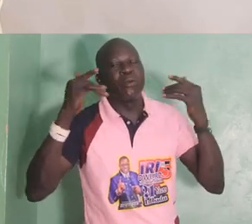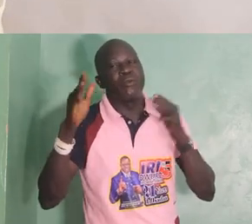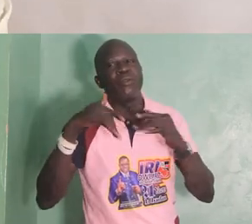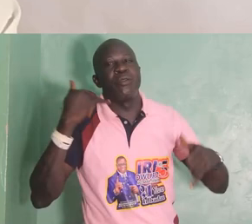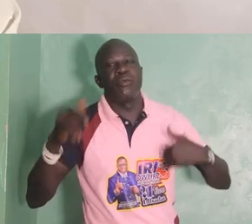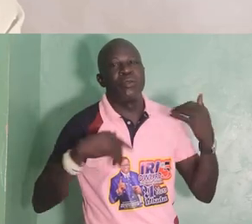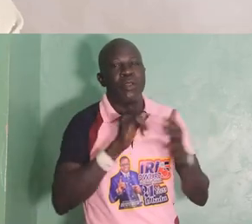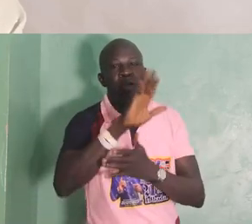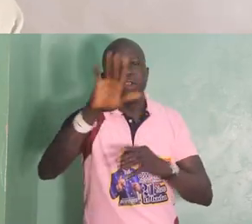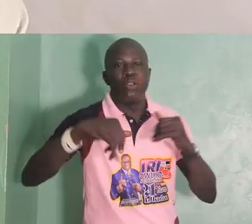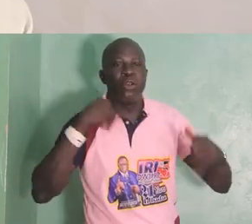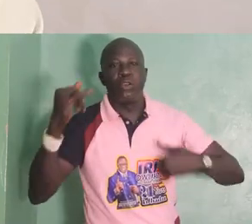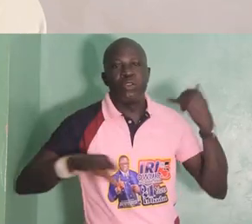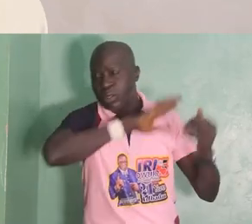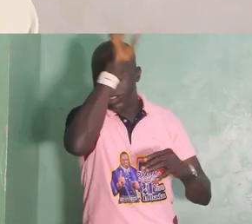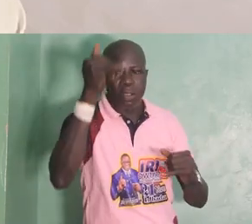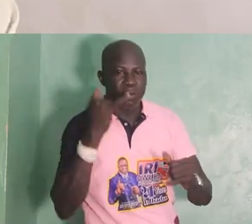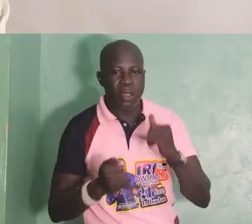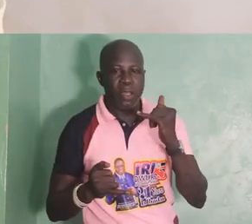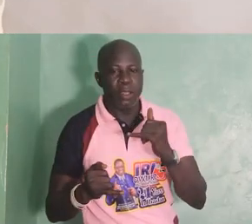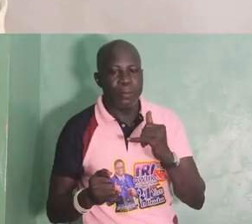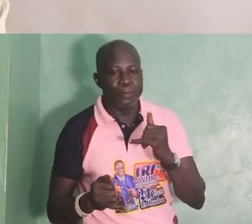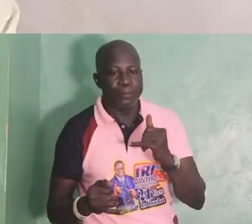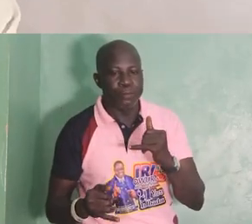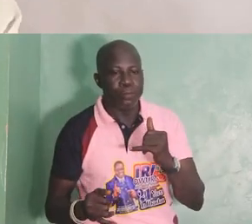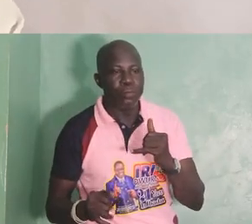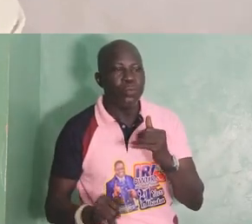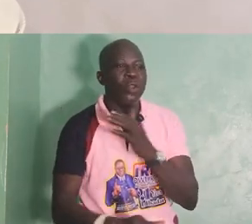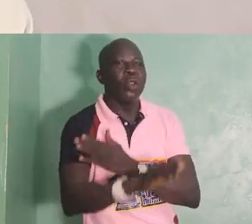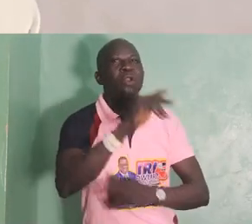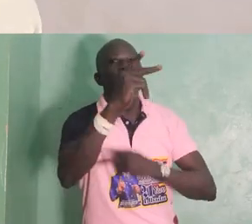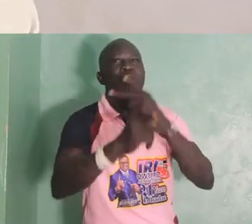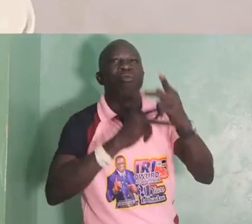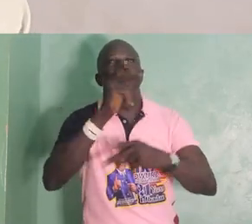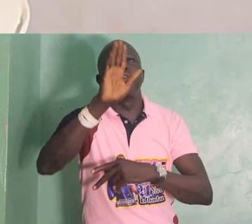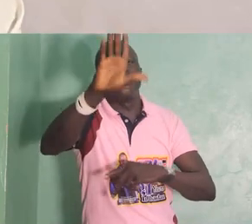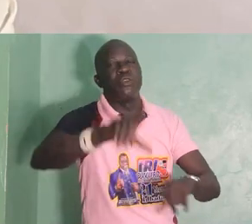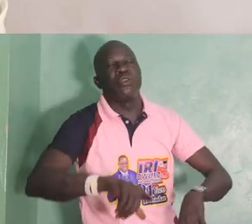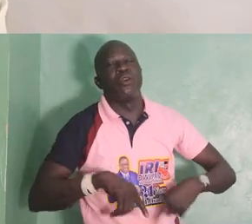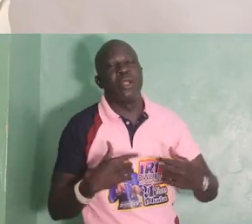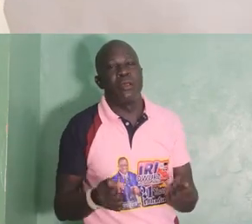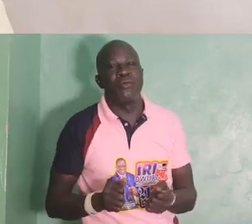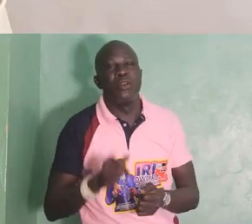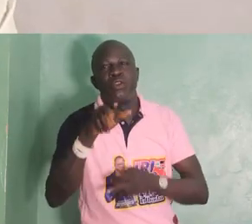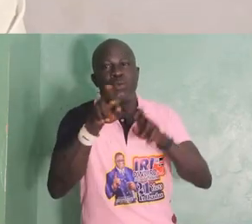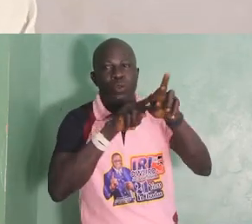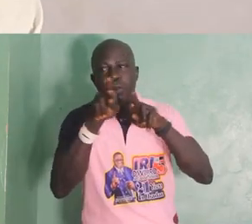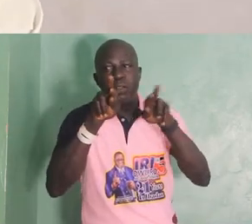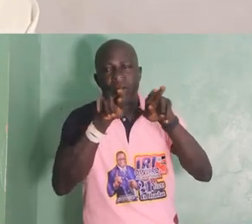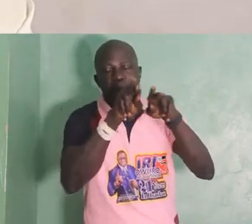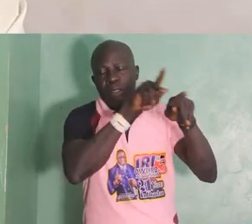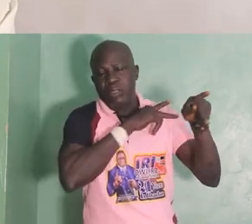laugh joyfully. Ah, your joy will never be defeated. Allah will be your hero. God will visit your life.